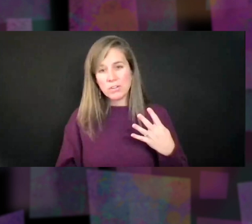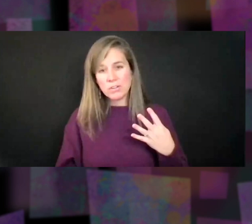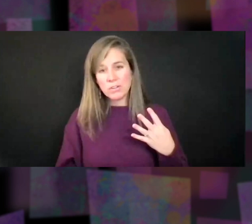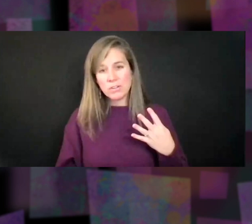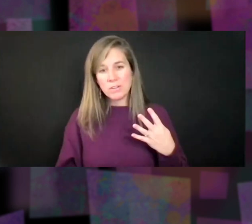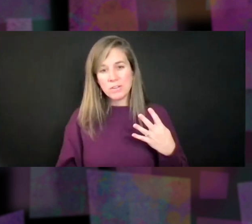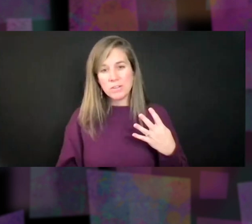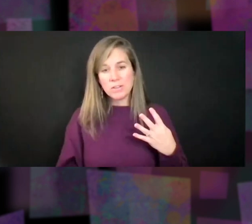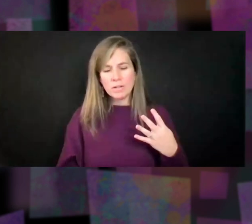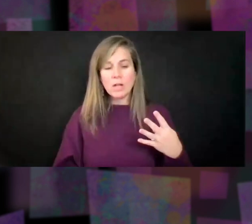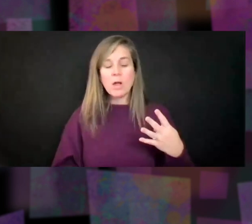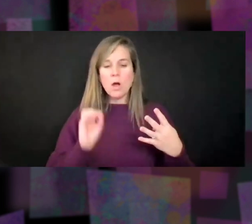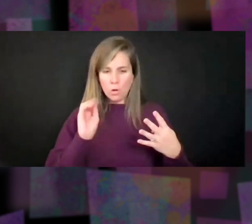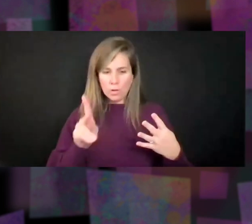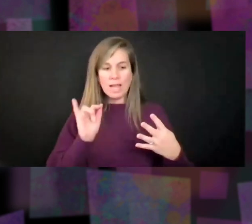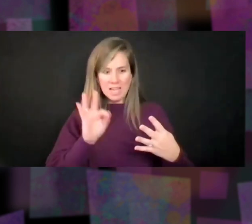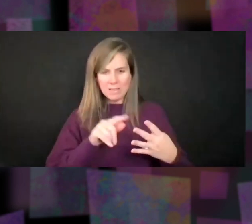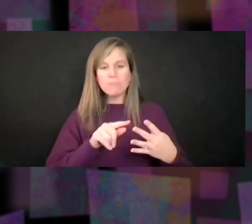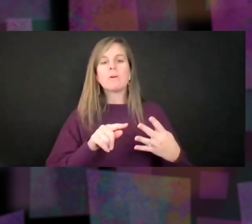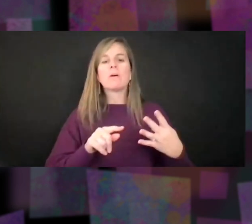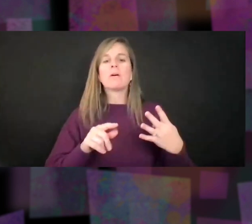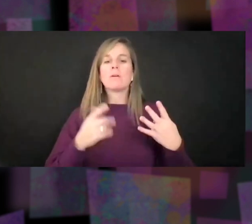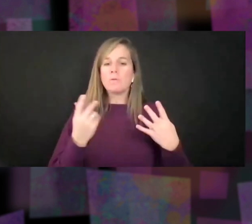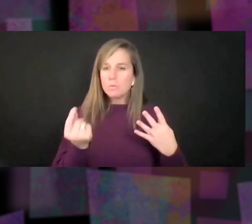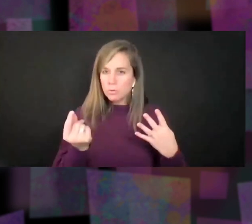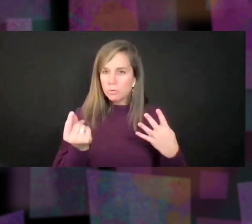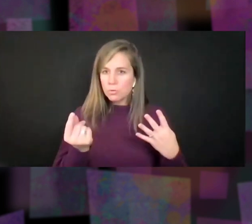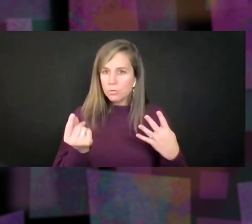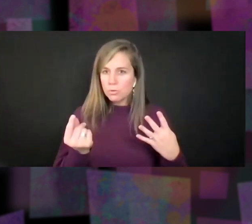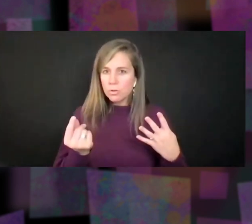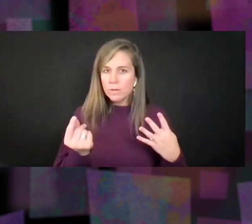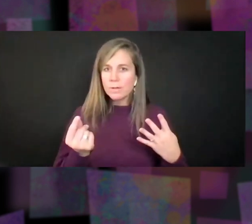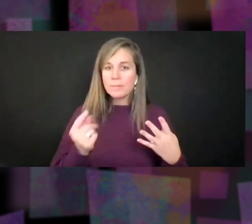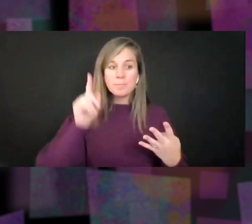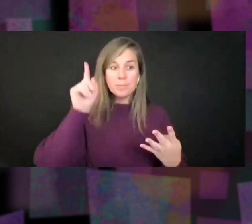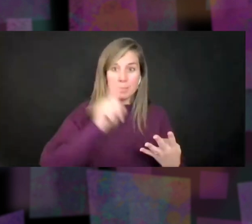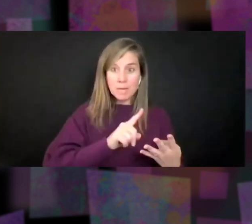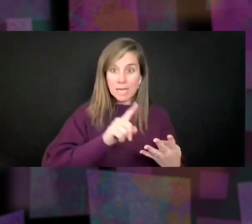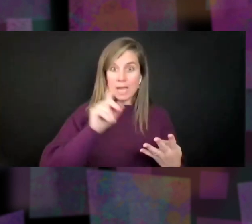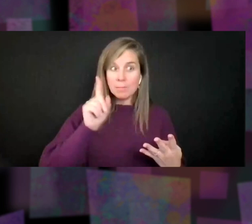Can I mitigate those things to be more in line with my goals?